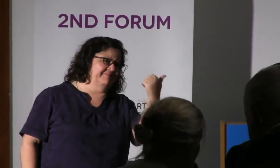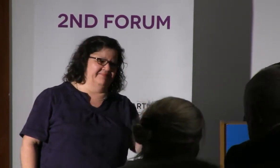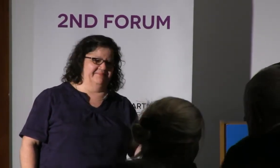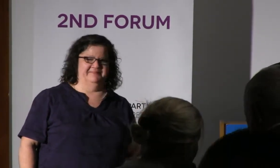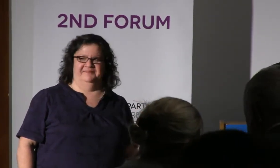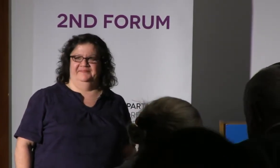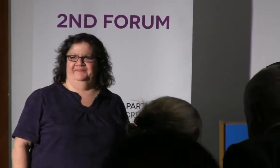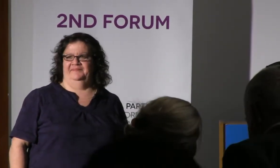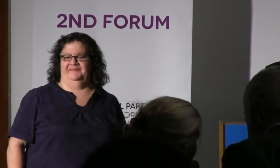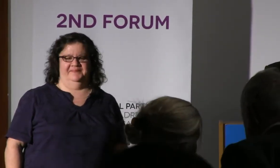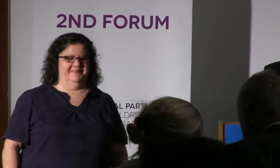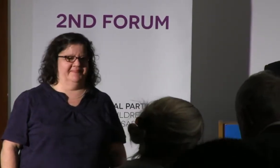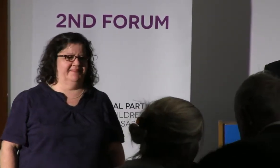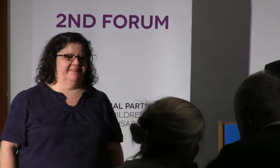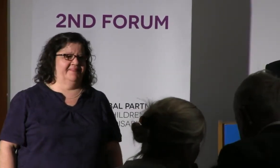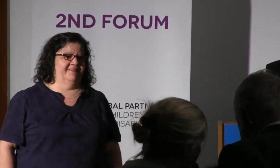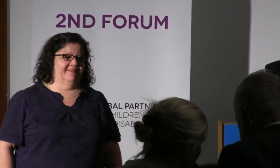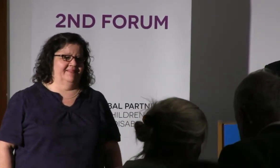much.